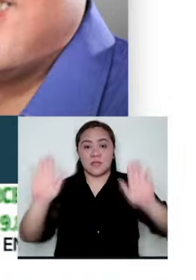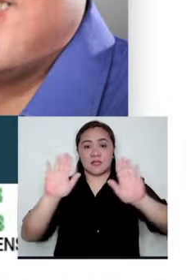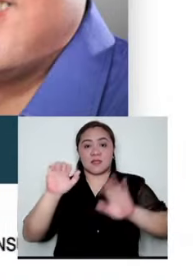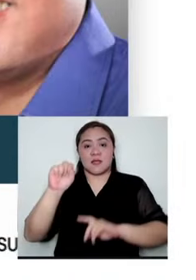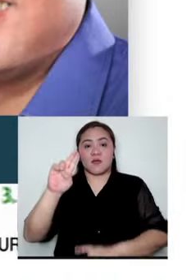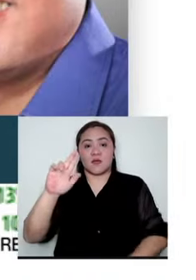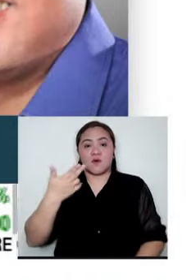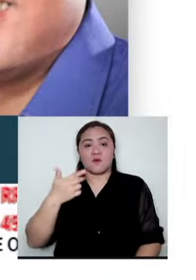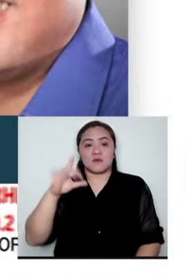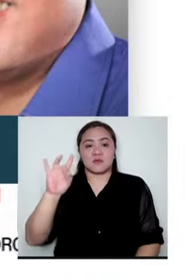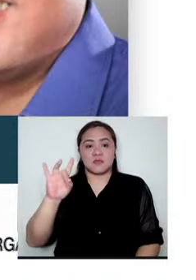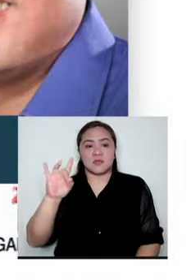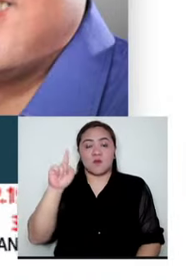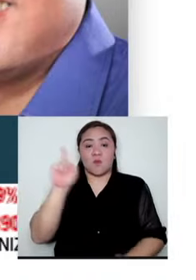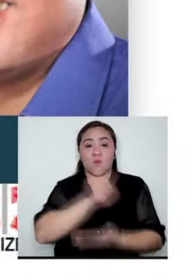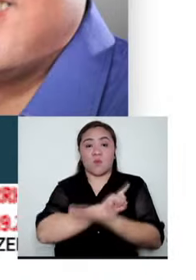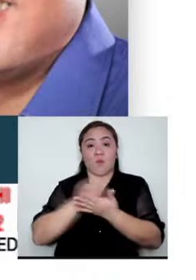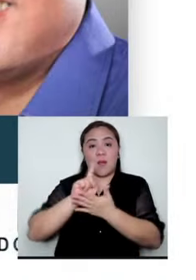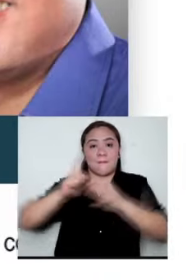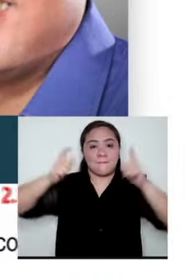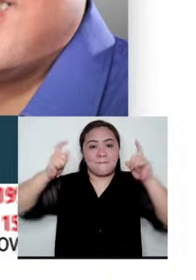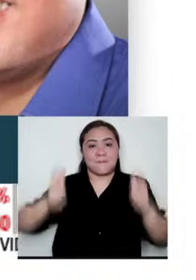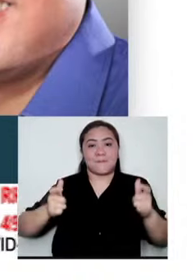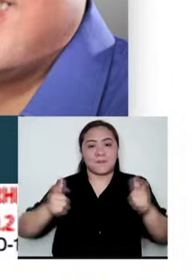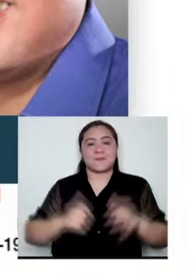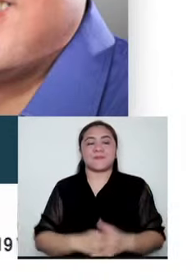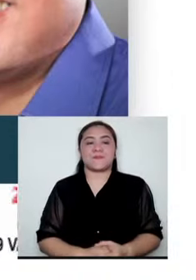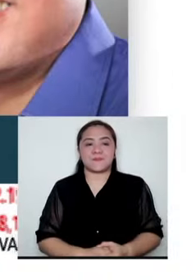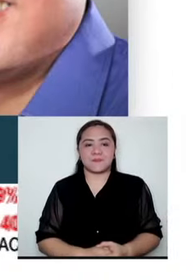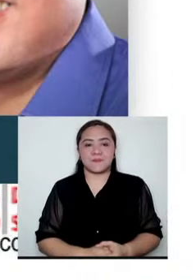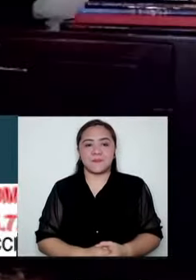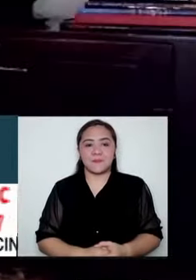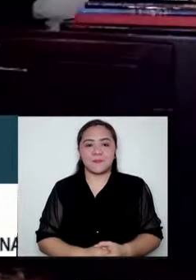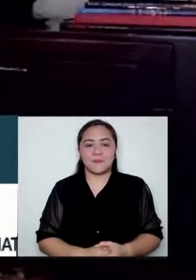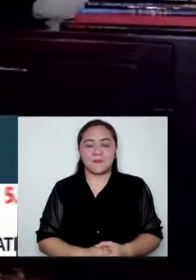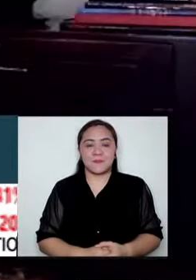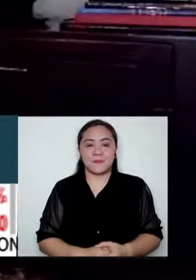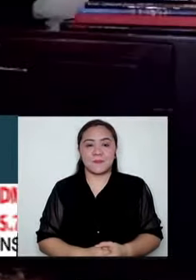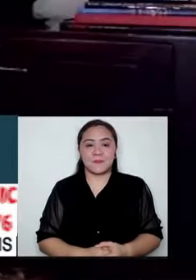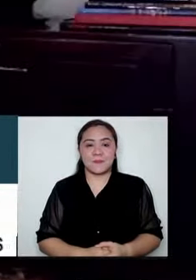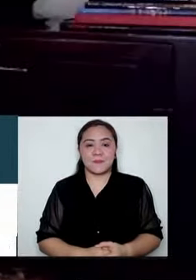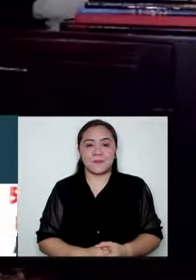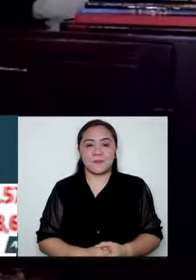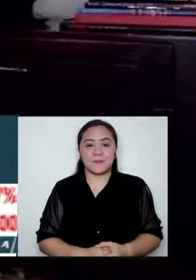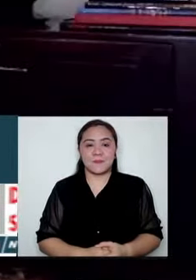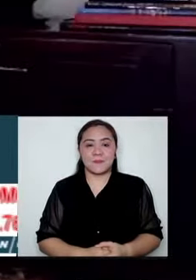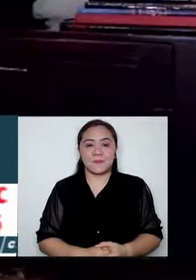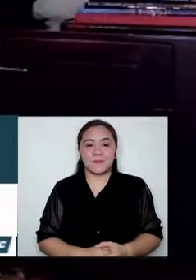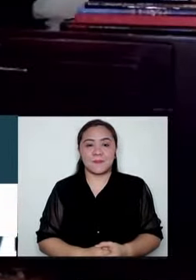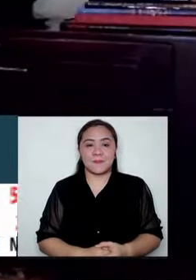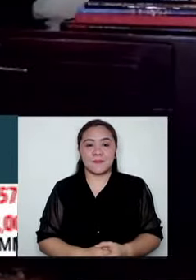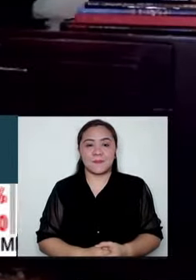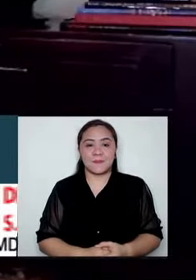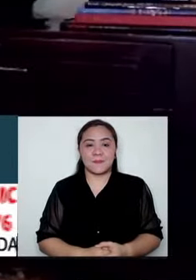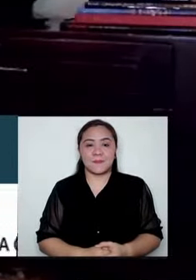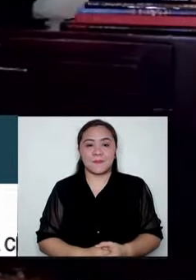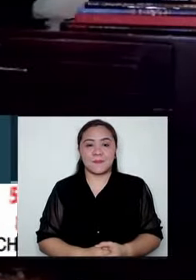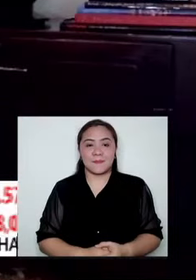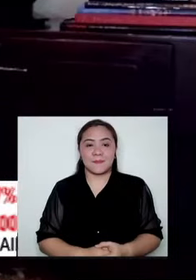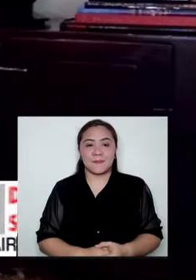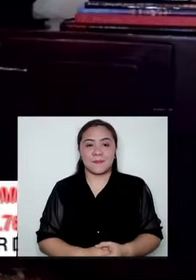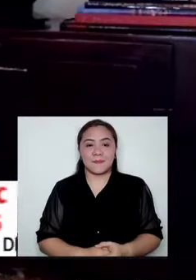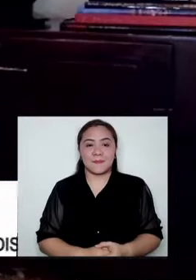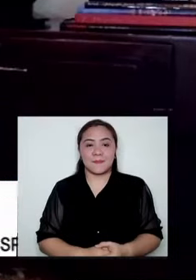after a 1-week hard lockdown. Here's a refresher on ECQ rules